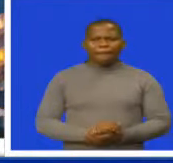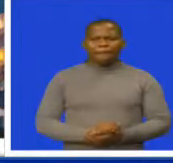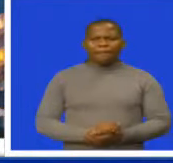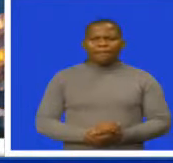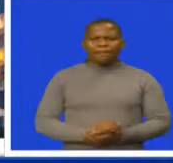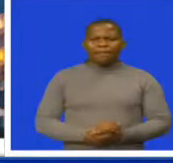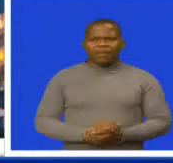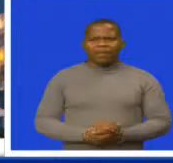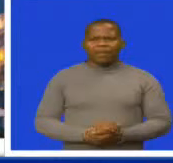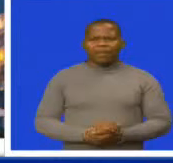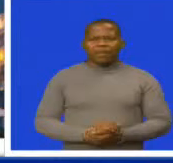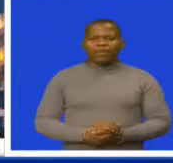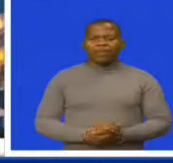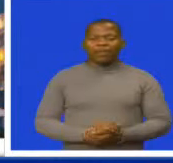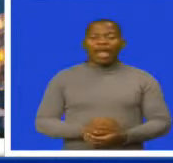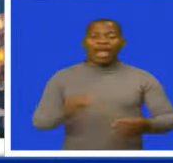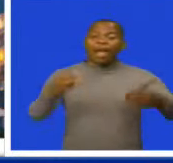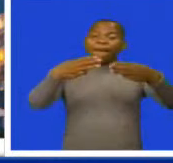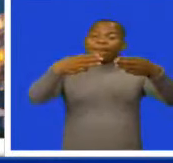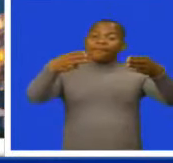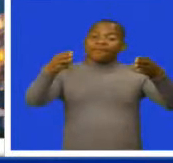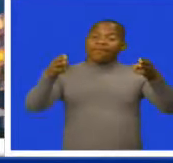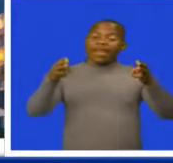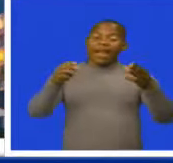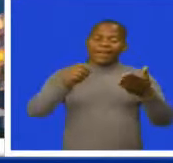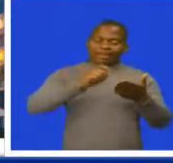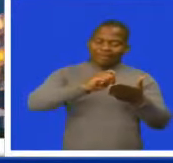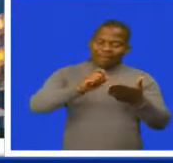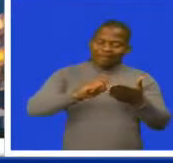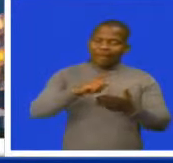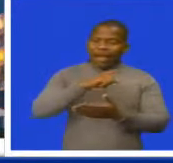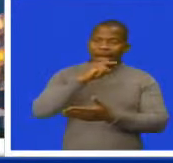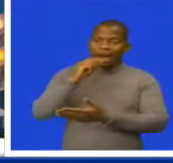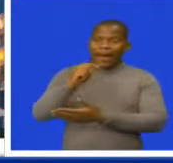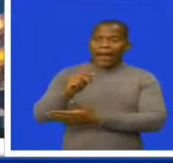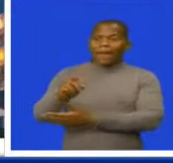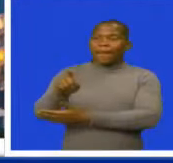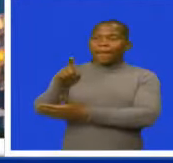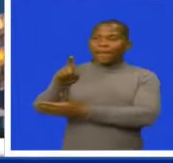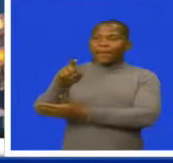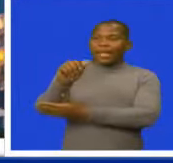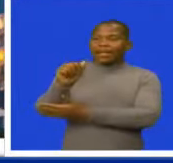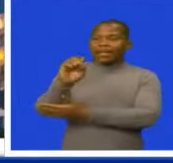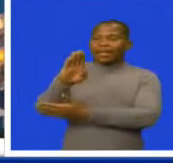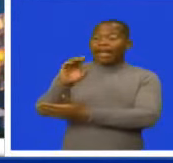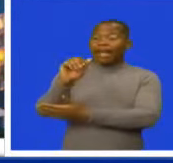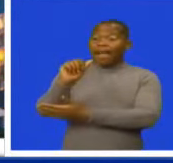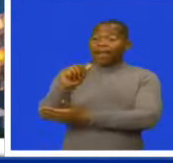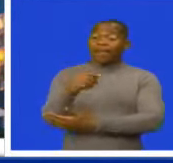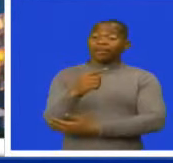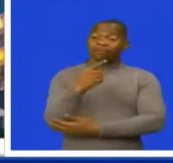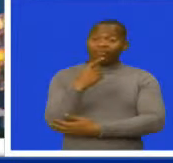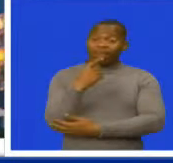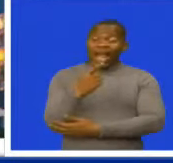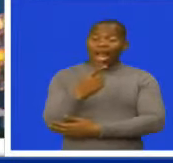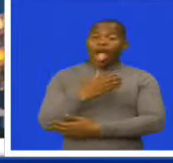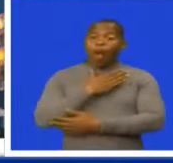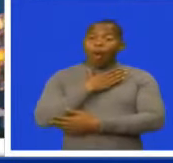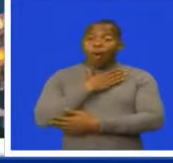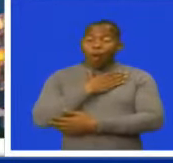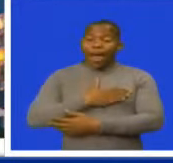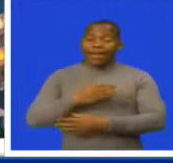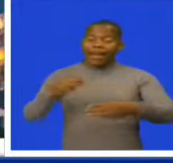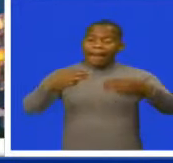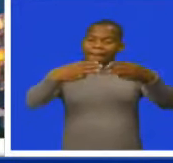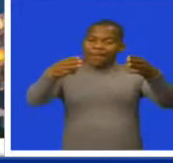Maphalane wePhalamende Benedict Xaba utsike bafuna iPhalamende yalapha eveni ihambe embili emhlabeni wonke nalamanye ke emave